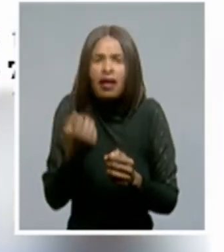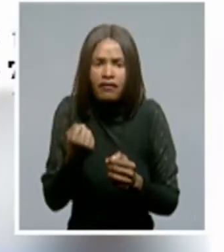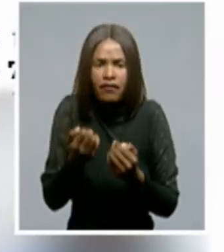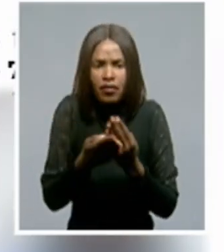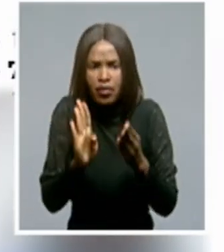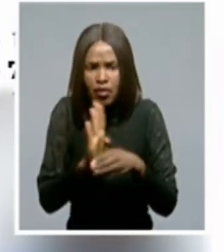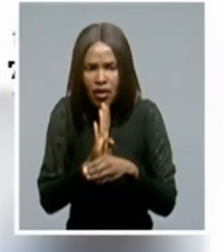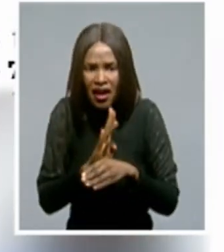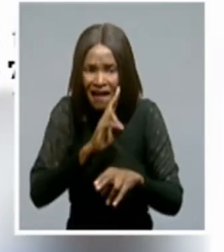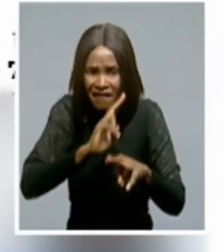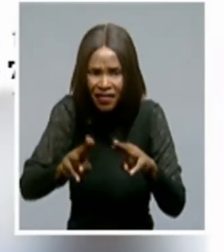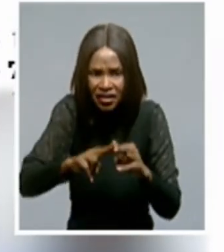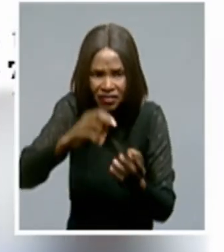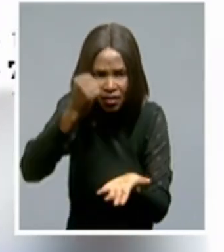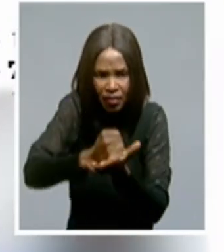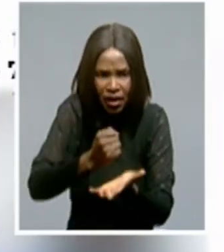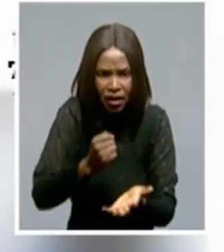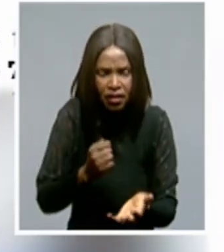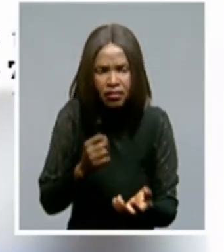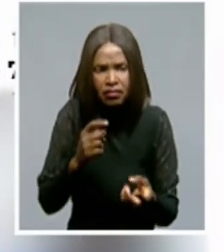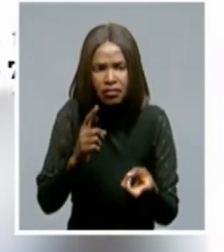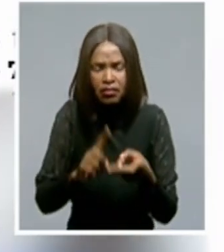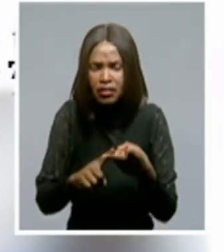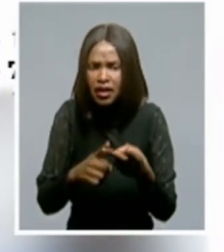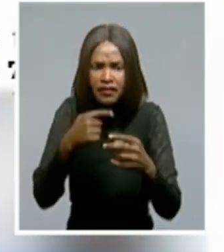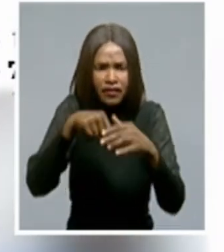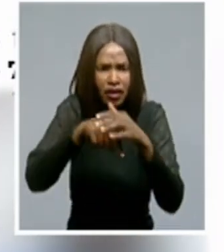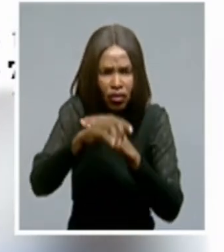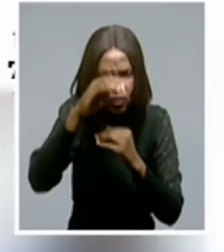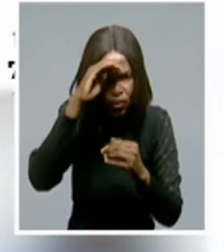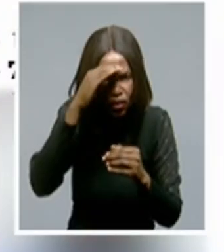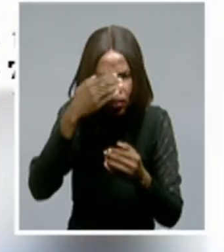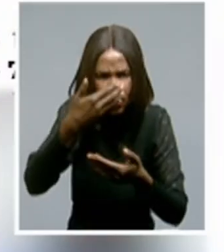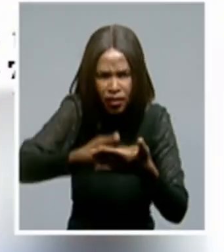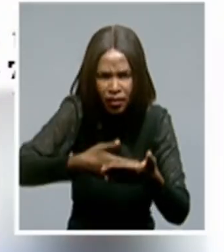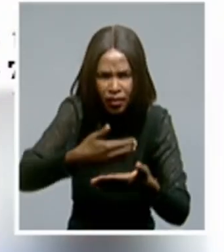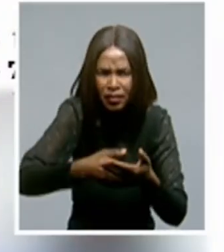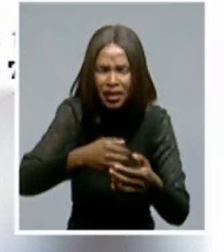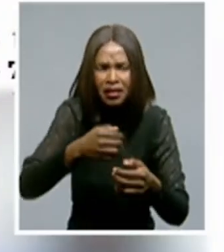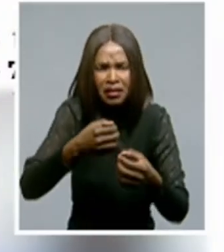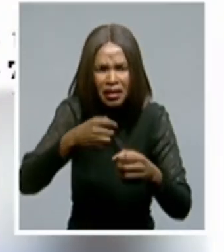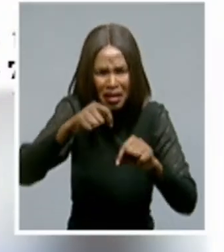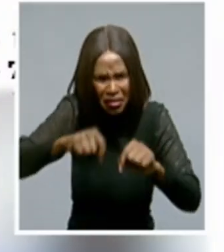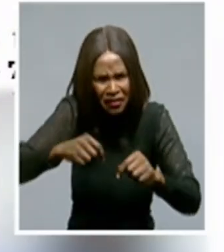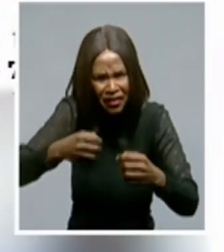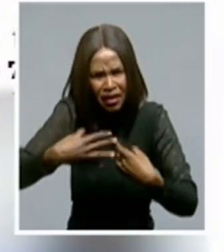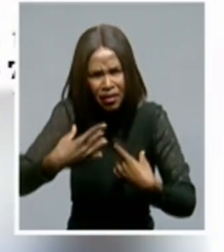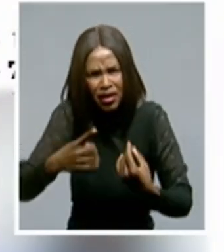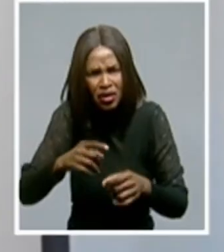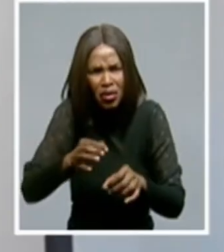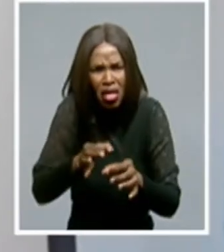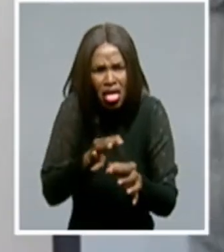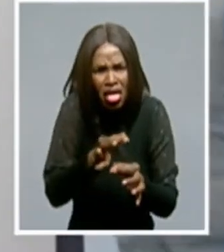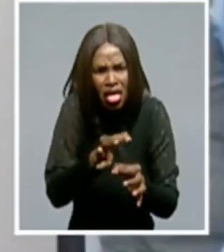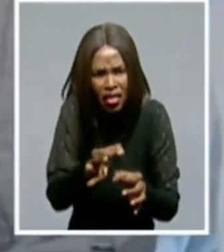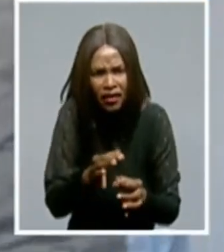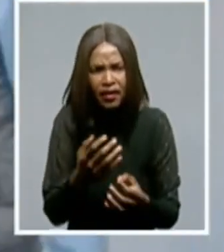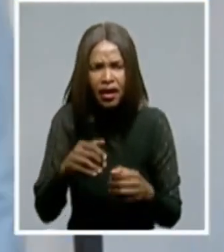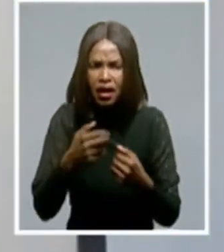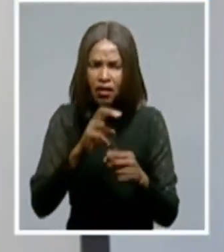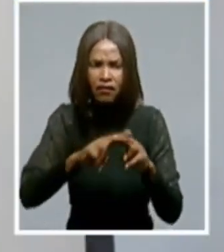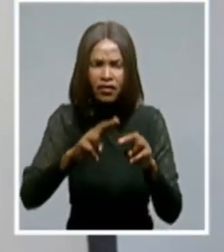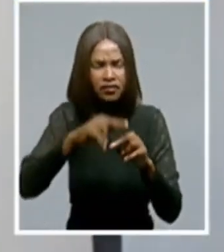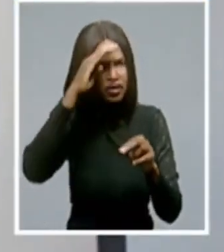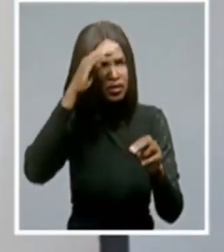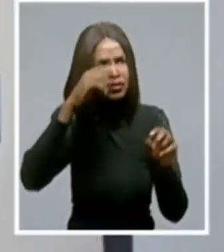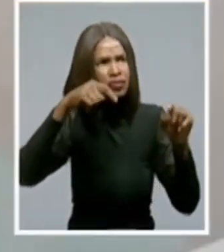of skills, in terms of Home Affairs, providing certain opportunities for external skills to come into the country to train the Namibians